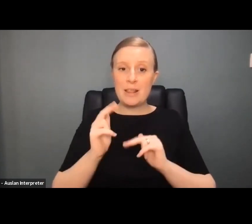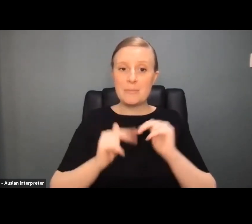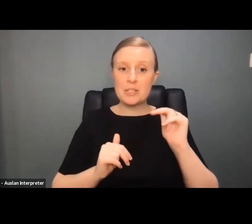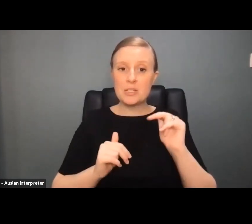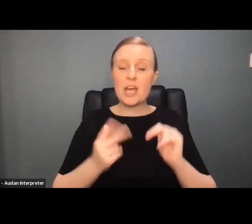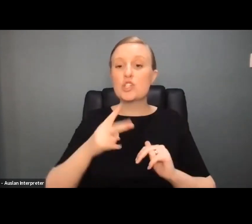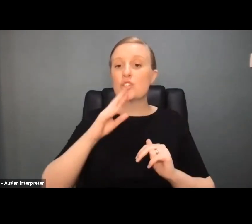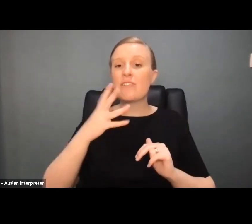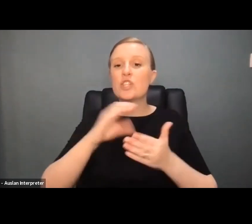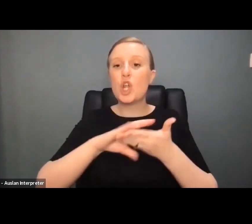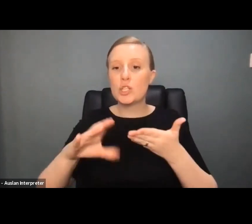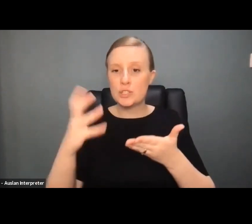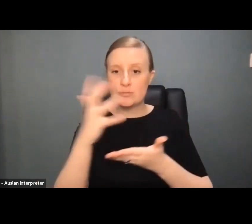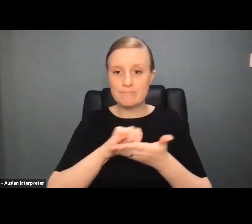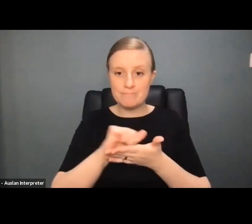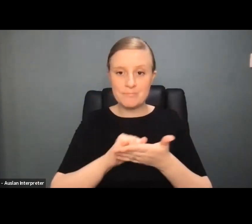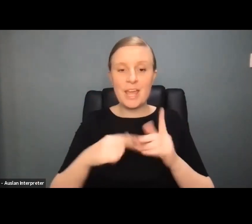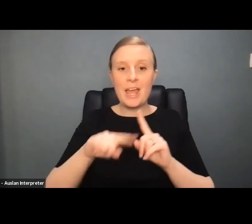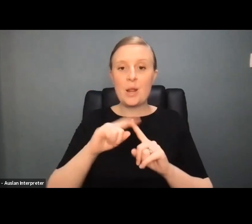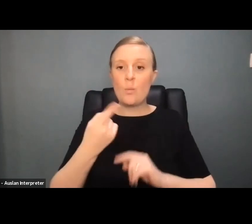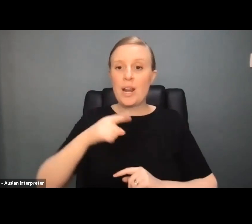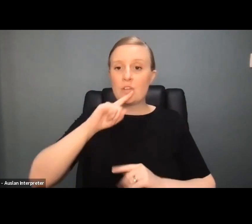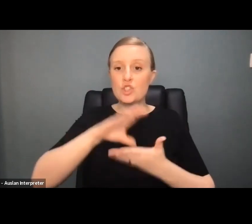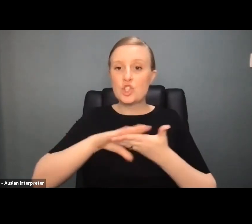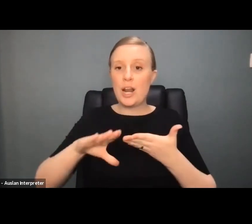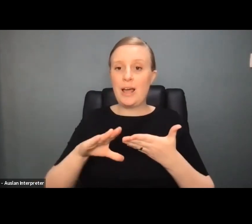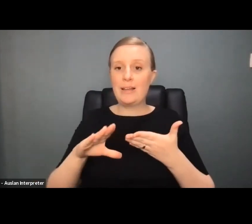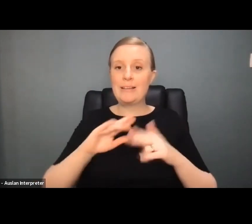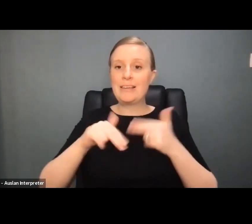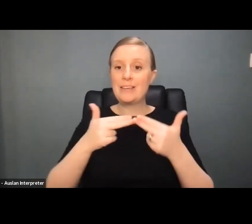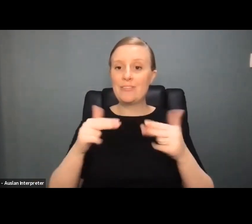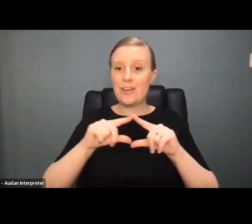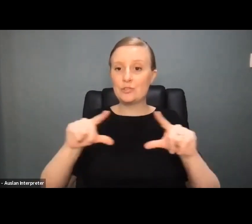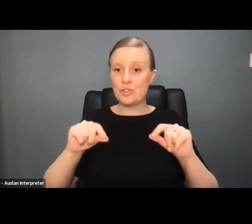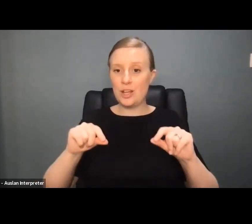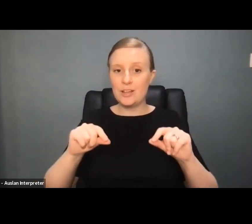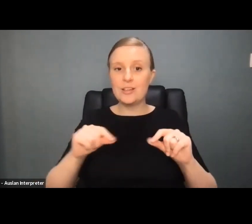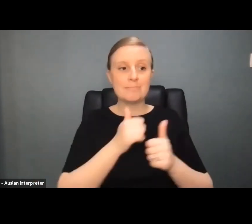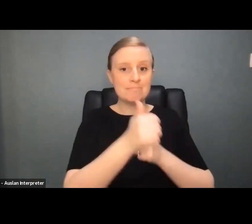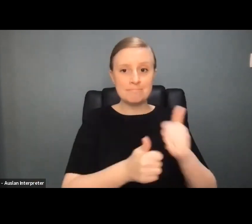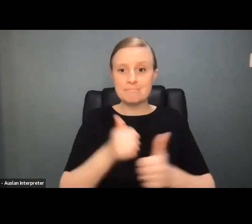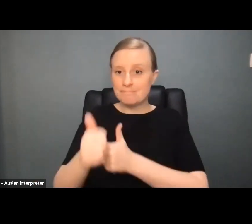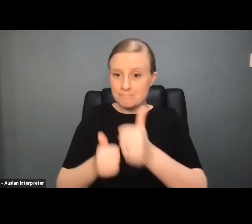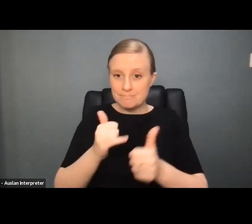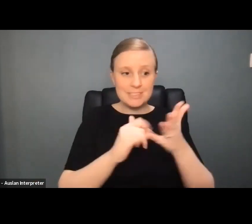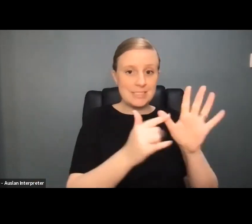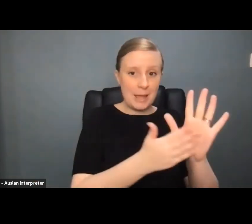$250 and a $100 gift voucher. So congratulations to both Sam